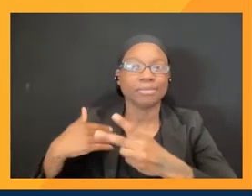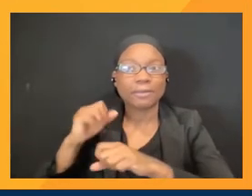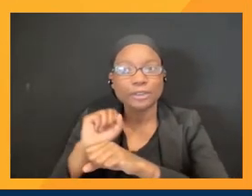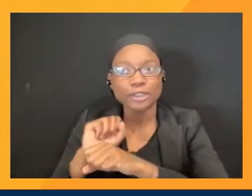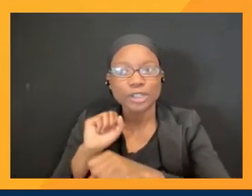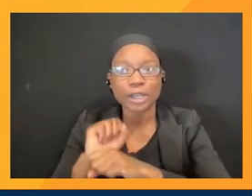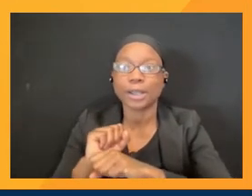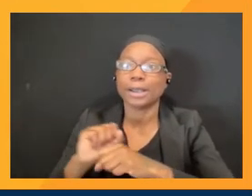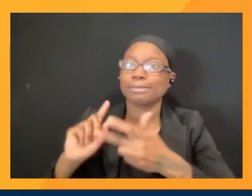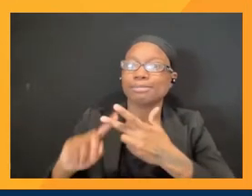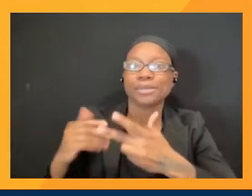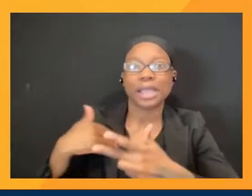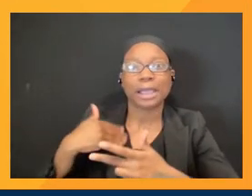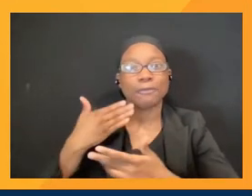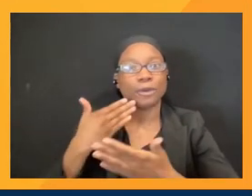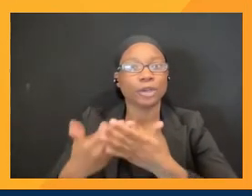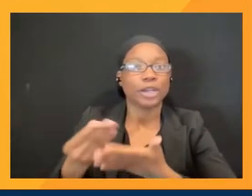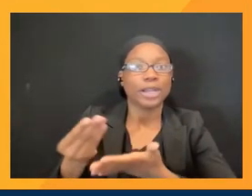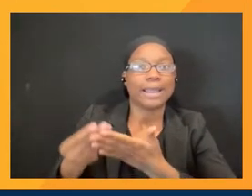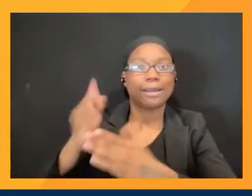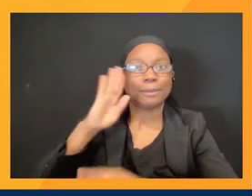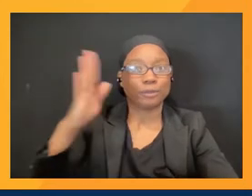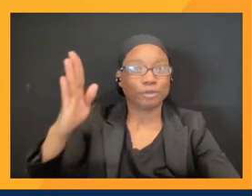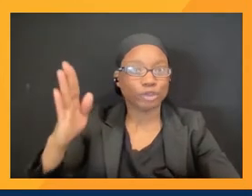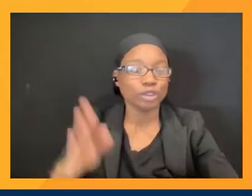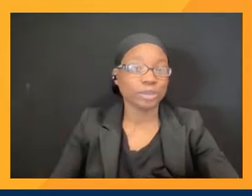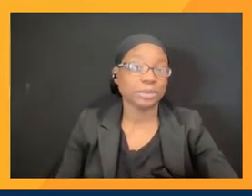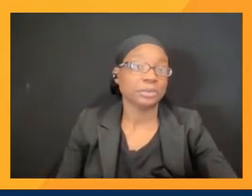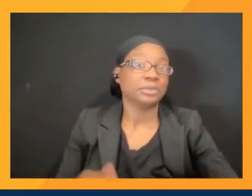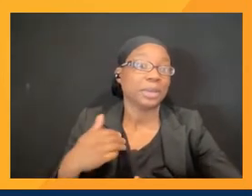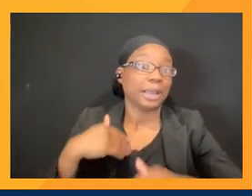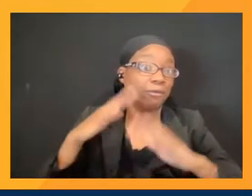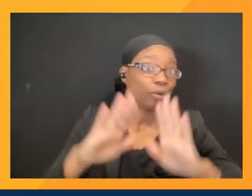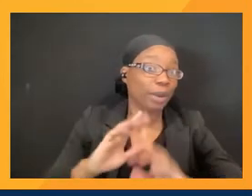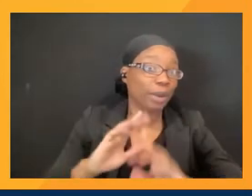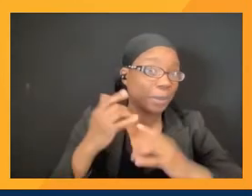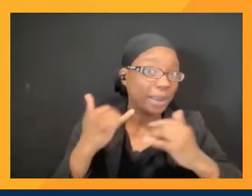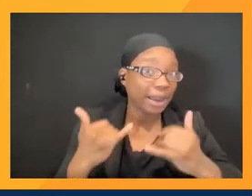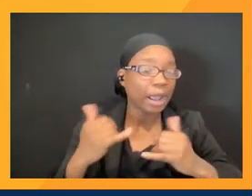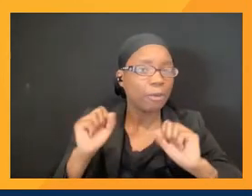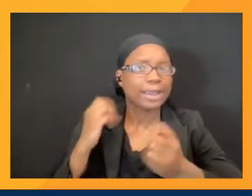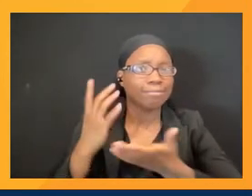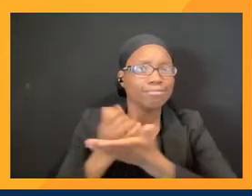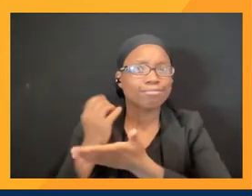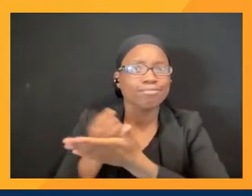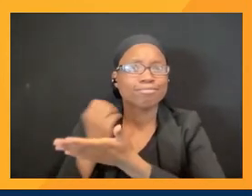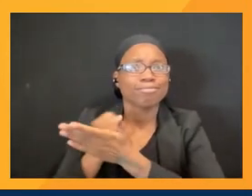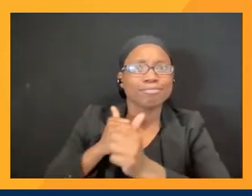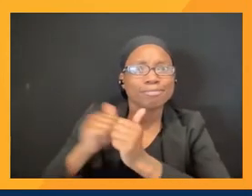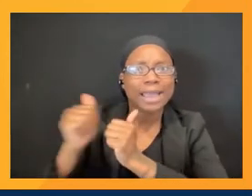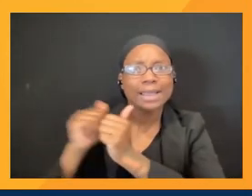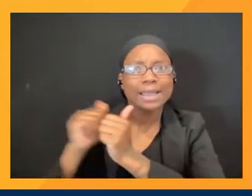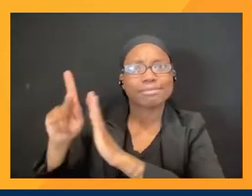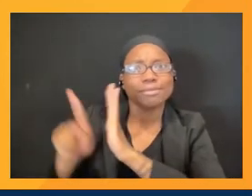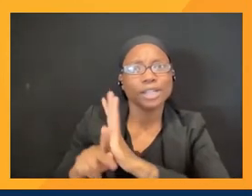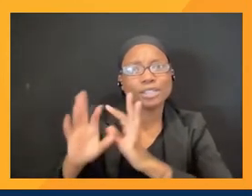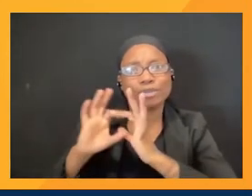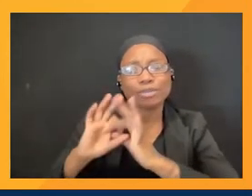care economy, the role that childcare plays in the economy, the need to support family